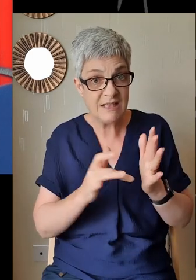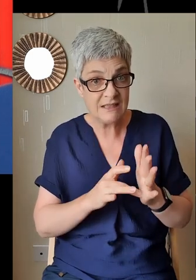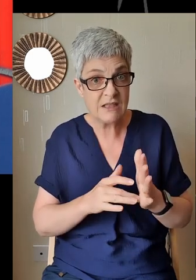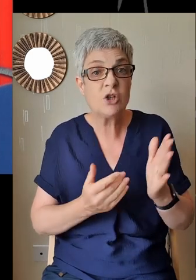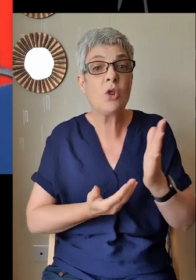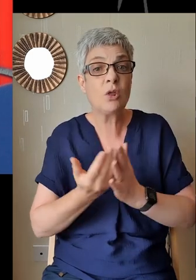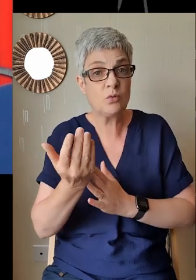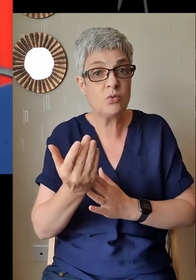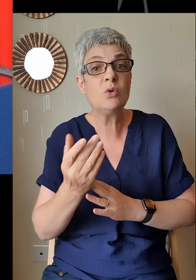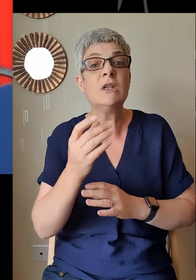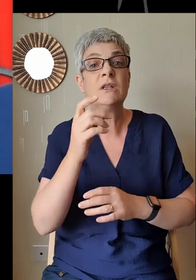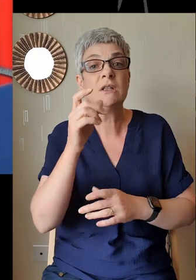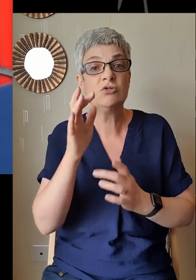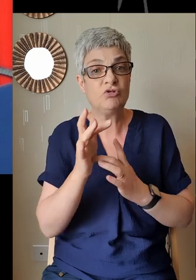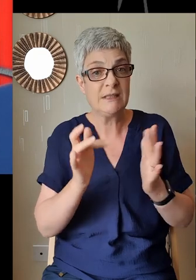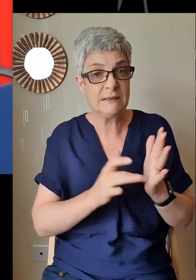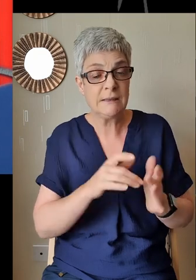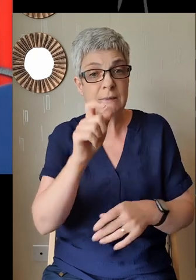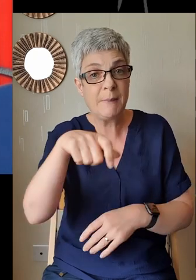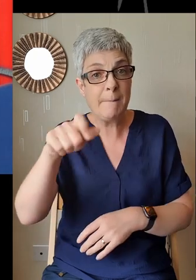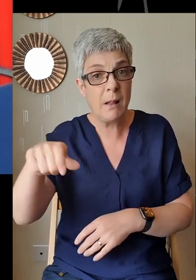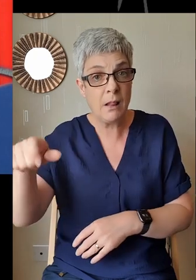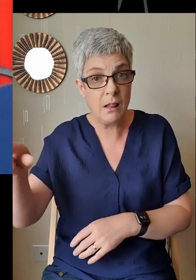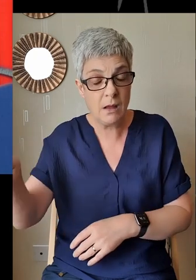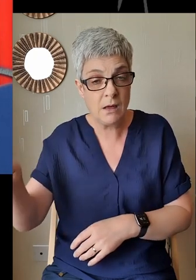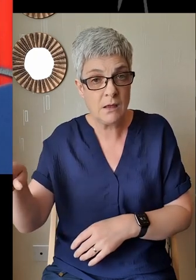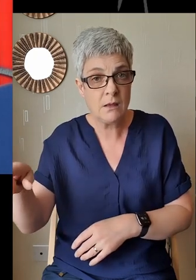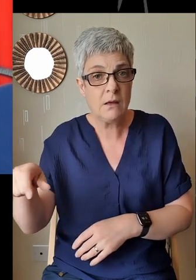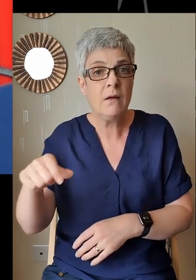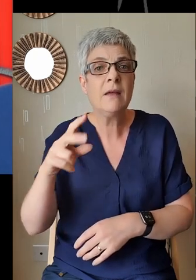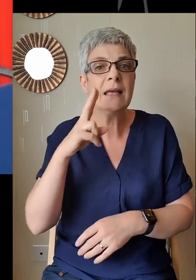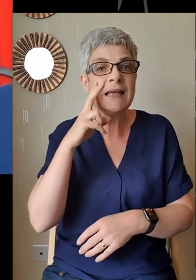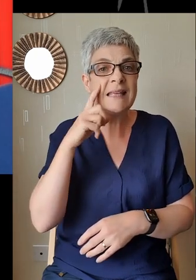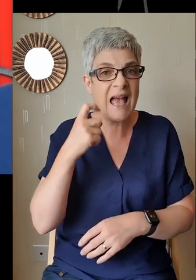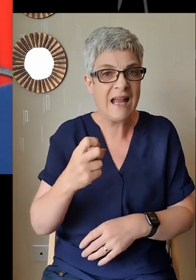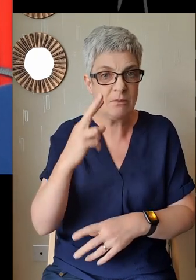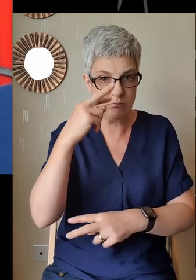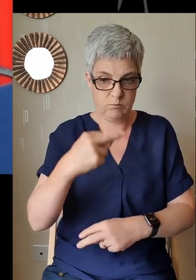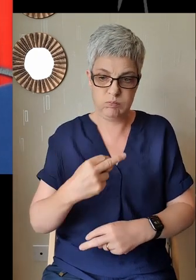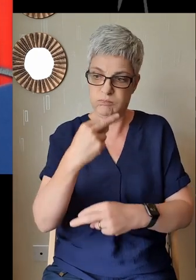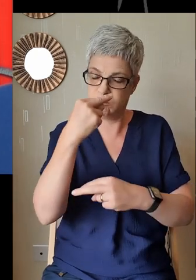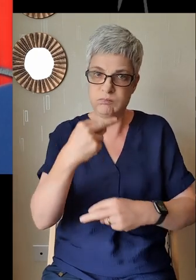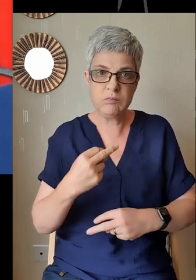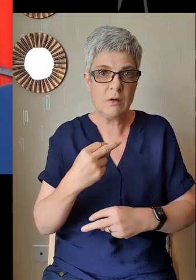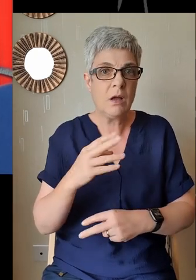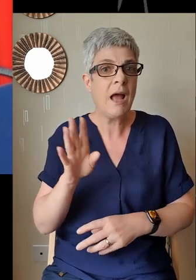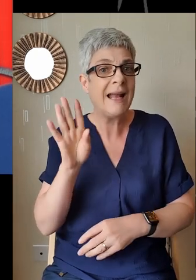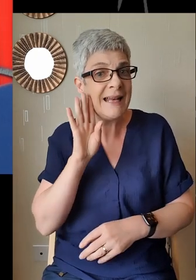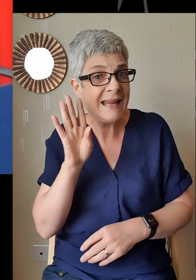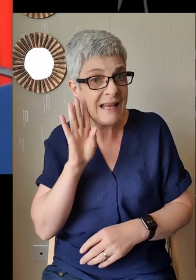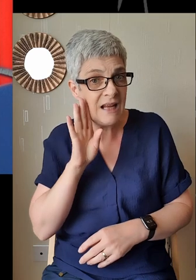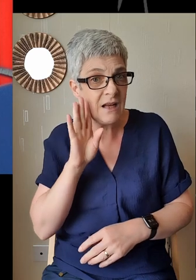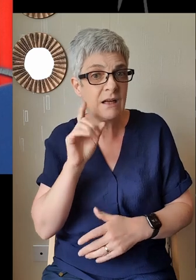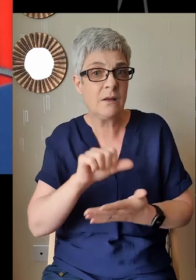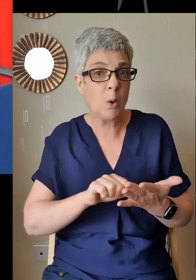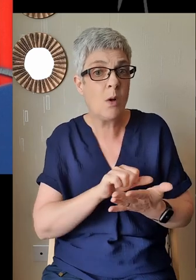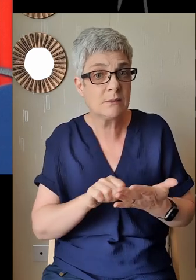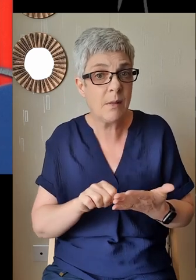Jesus' people. They should be able to read our lives and hear the gospel.